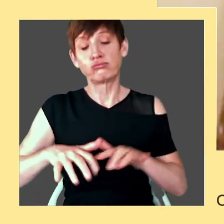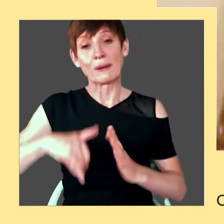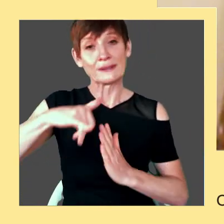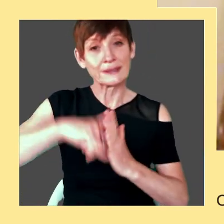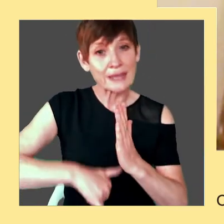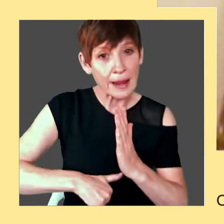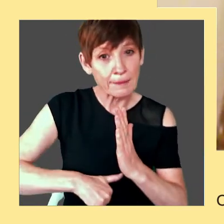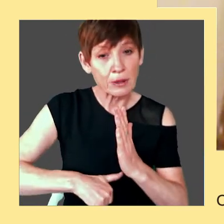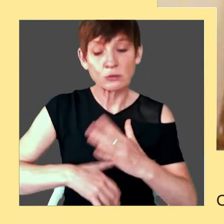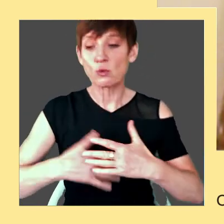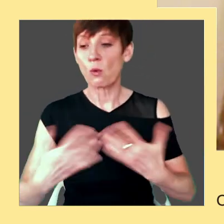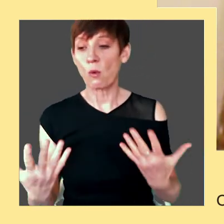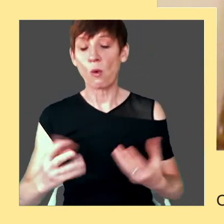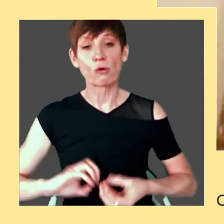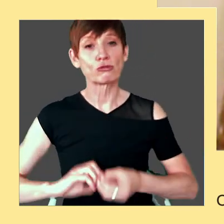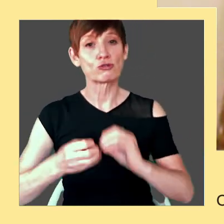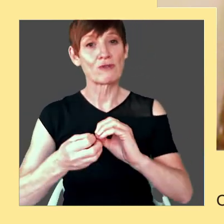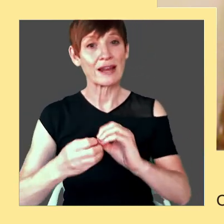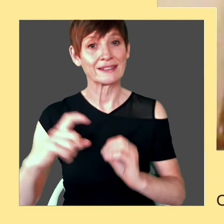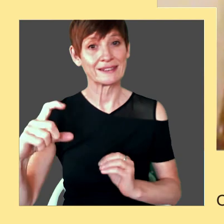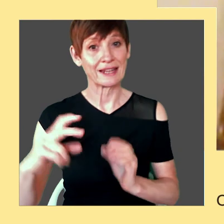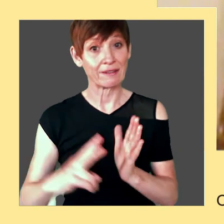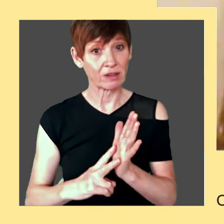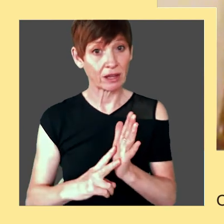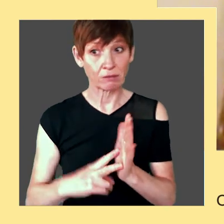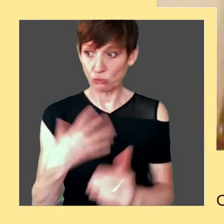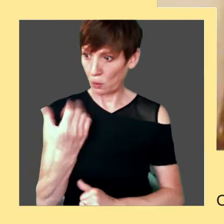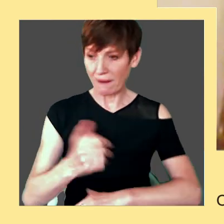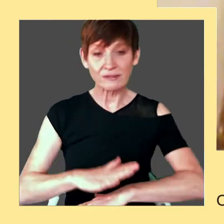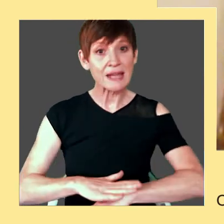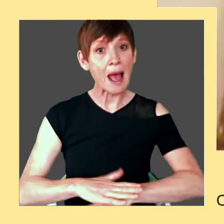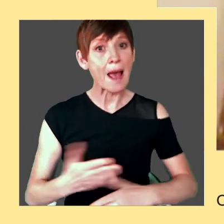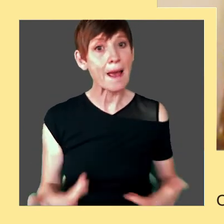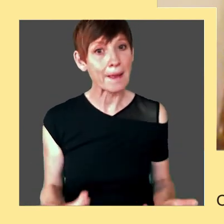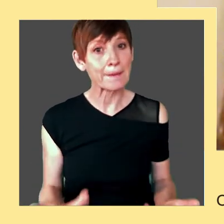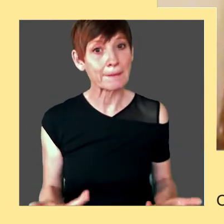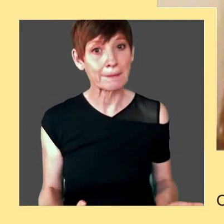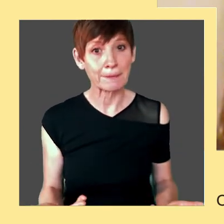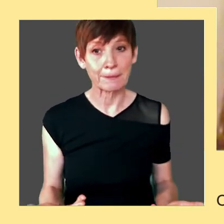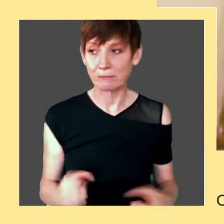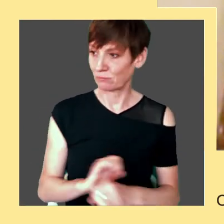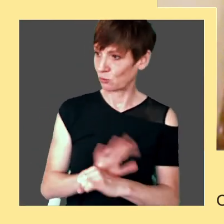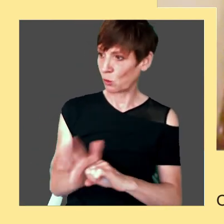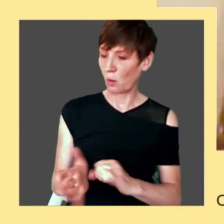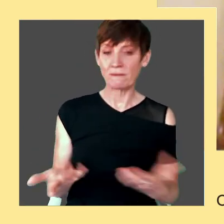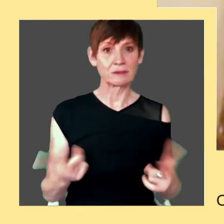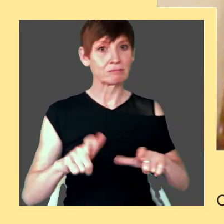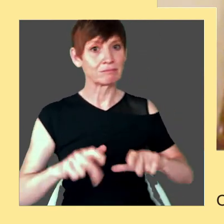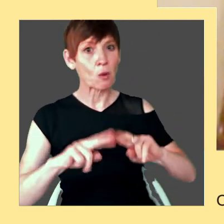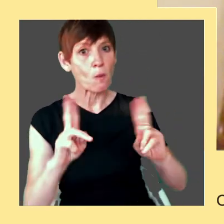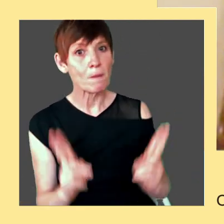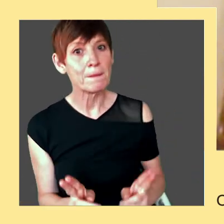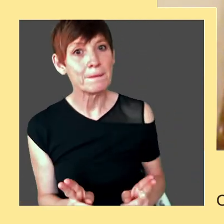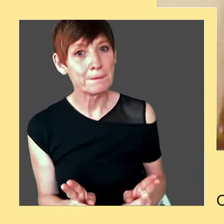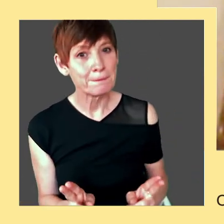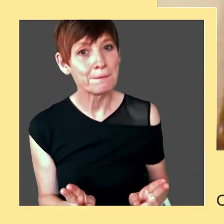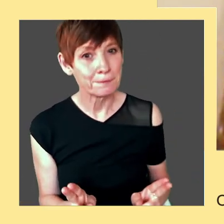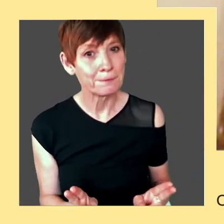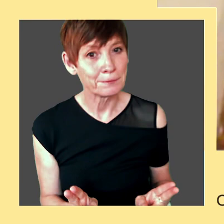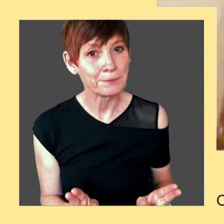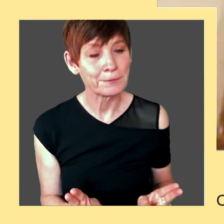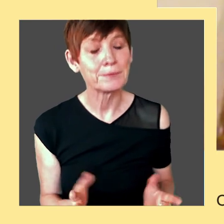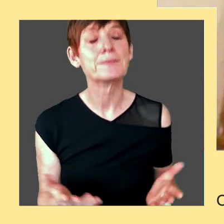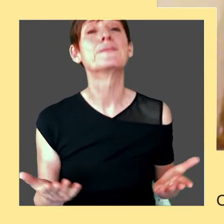a good CV. That kind of things, you have plenty of time to working on these things. And